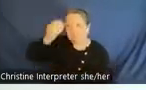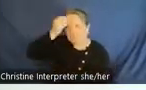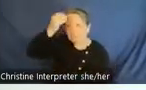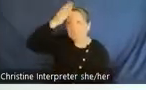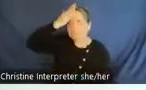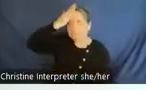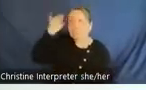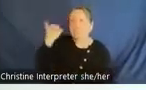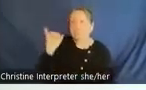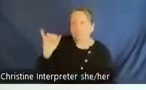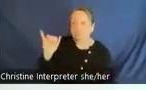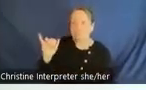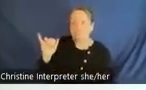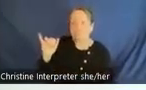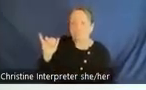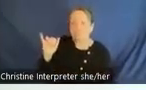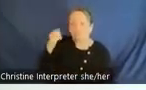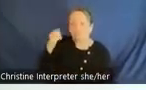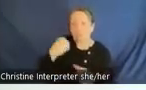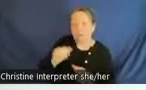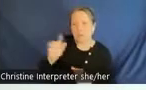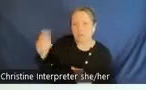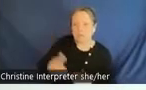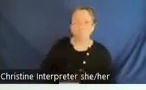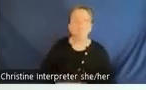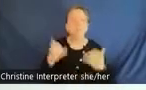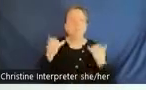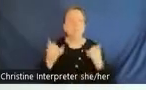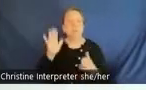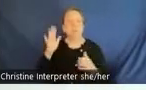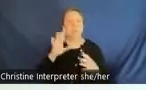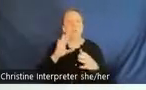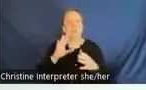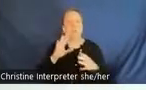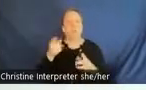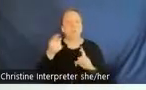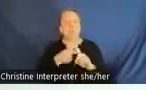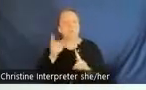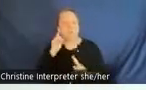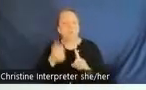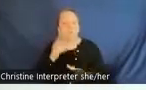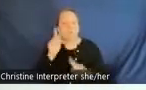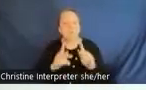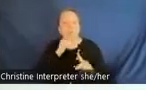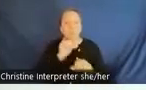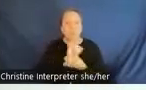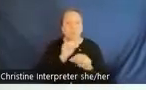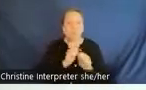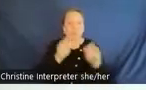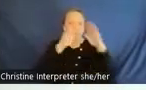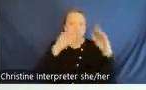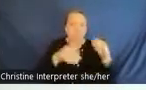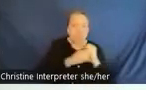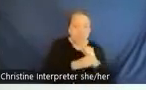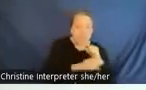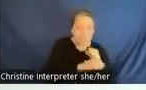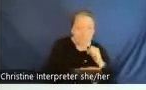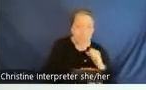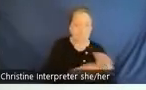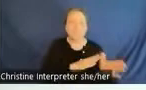will now hear from a number of individuals who work in housing advocacy, state government, community development, and